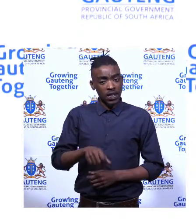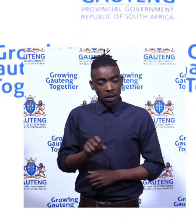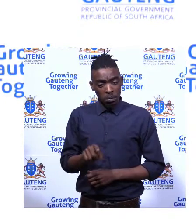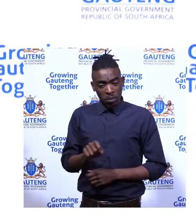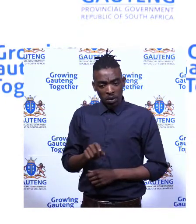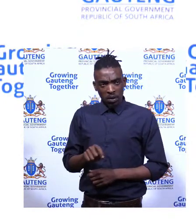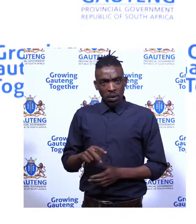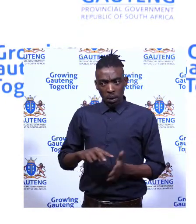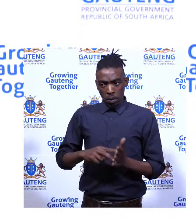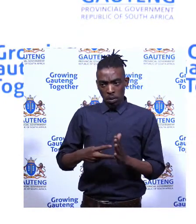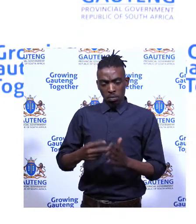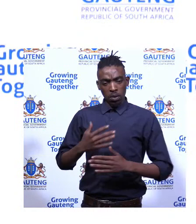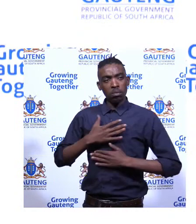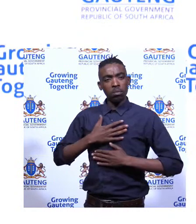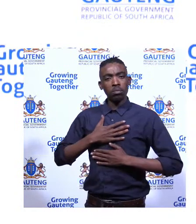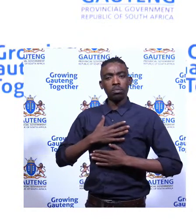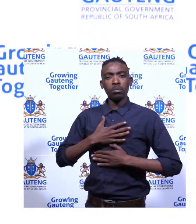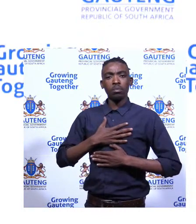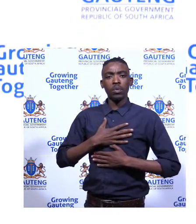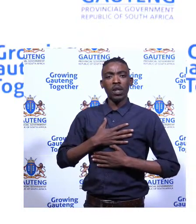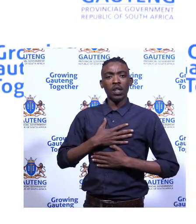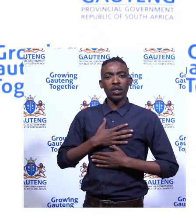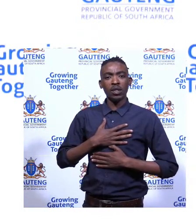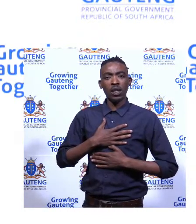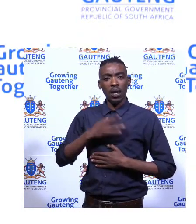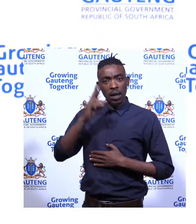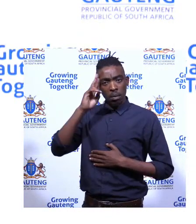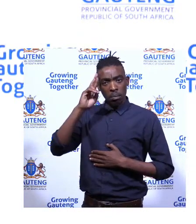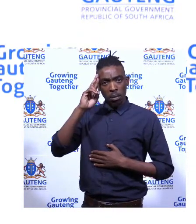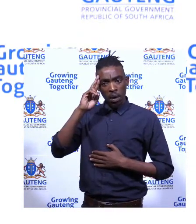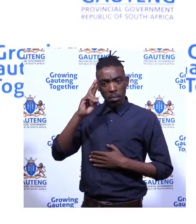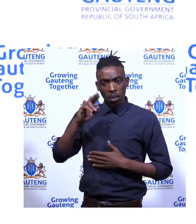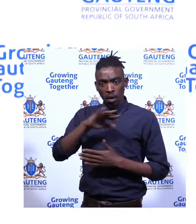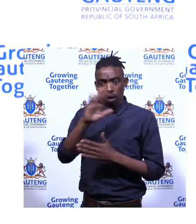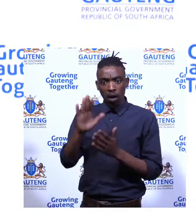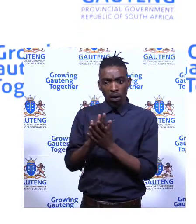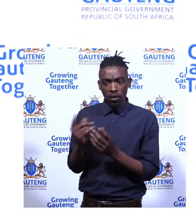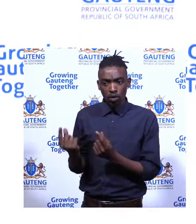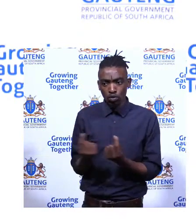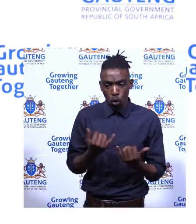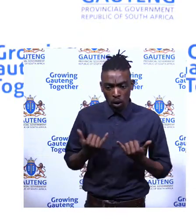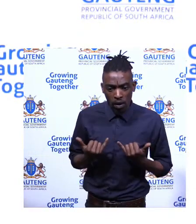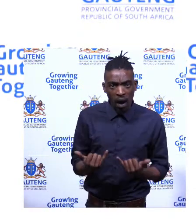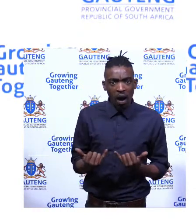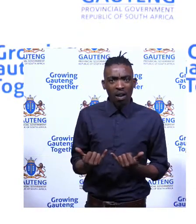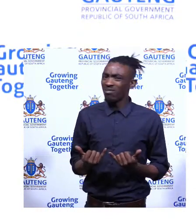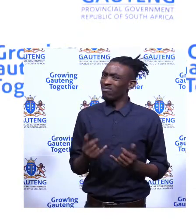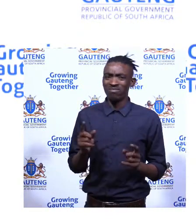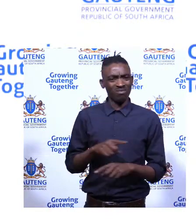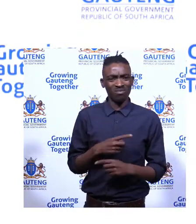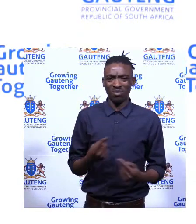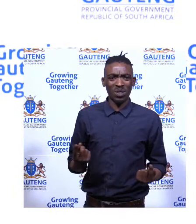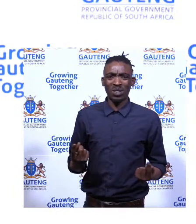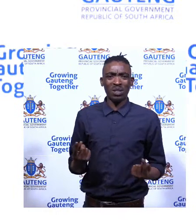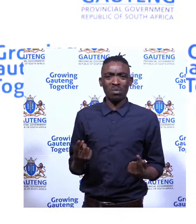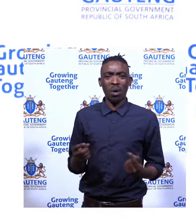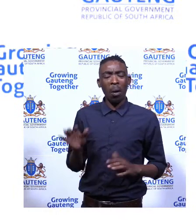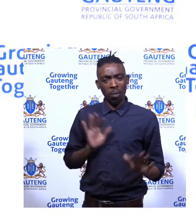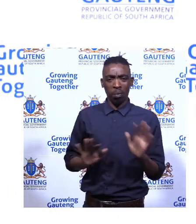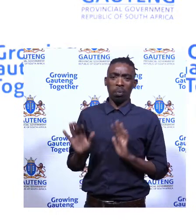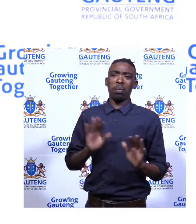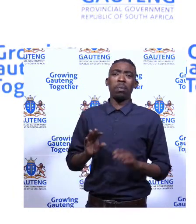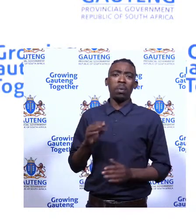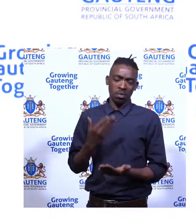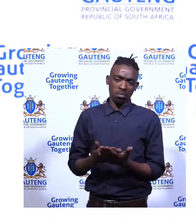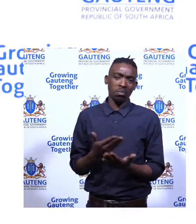just move everything at once, we're going to be hit by a second wave much quicker than we thought, and it